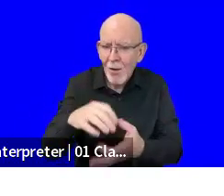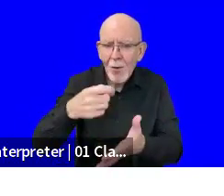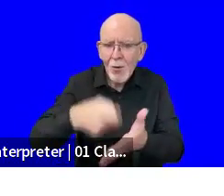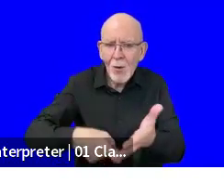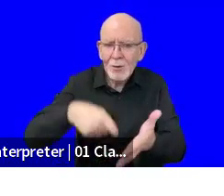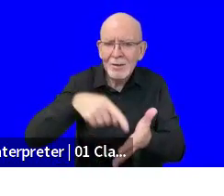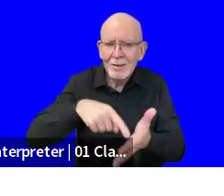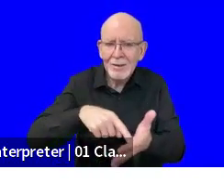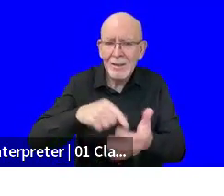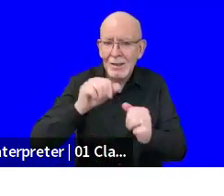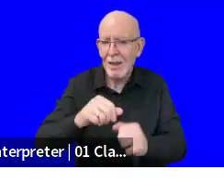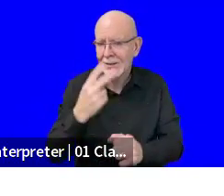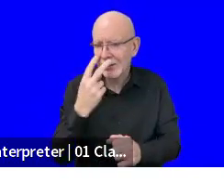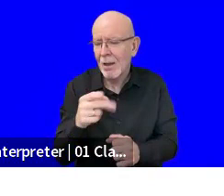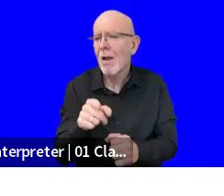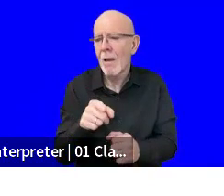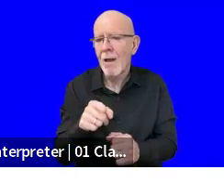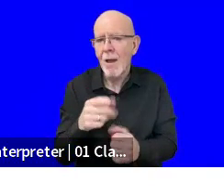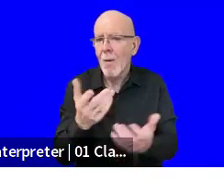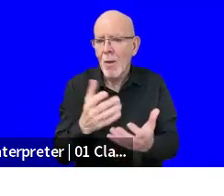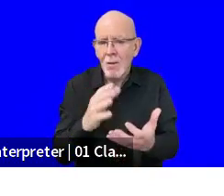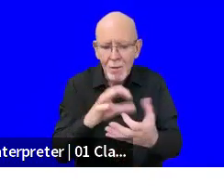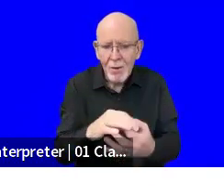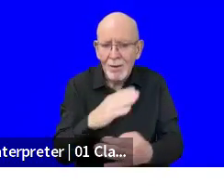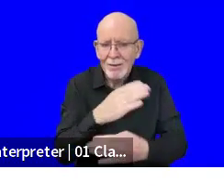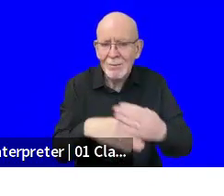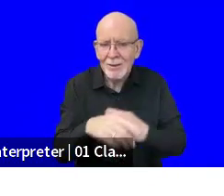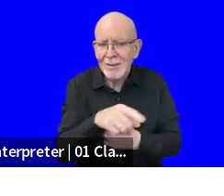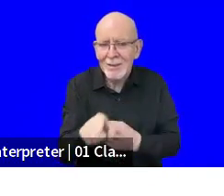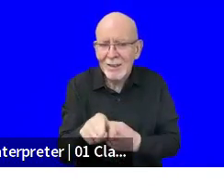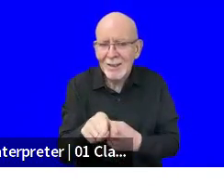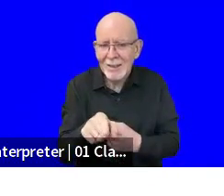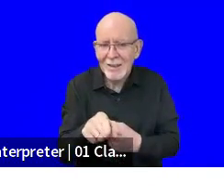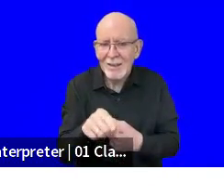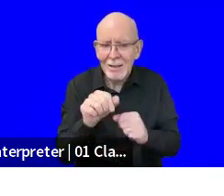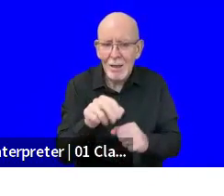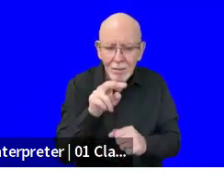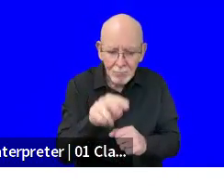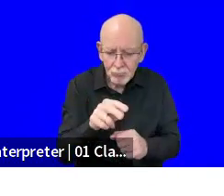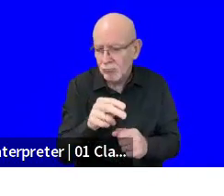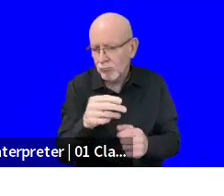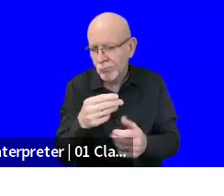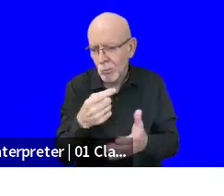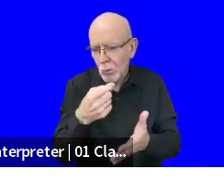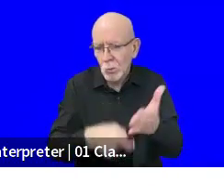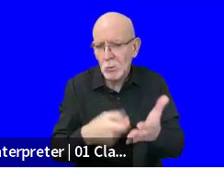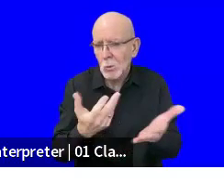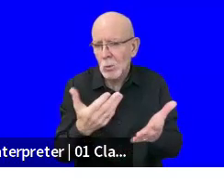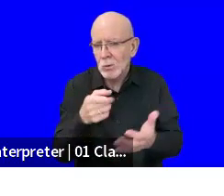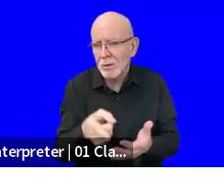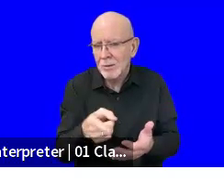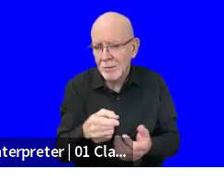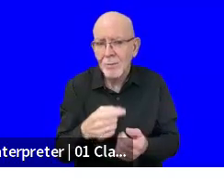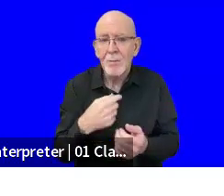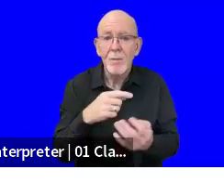have an assessment of sets of goods and services required for participation, and also an assessment